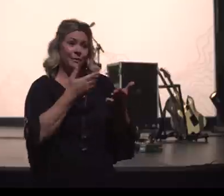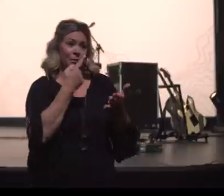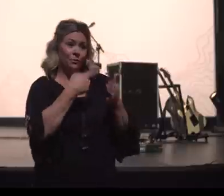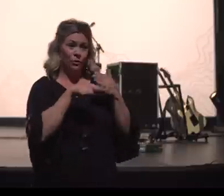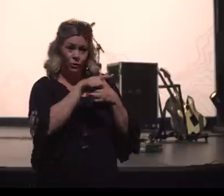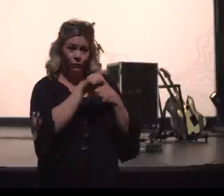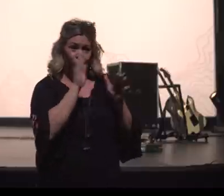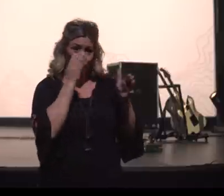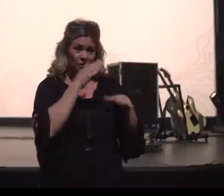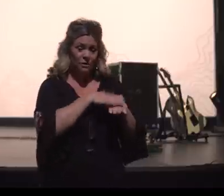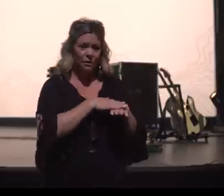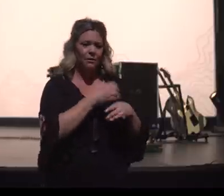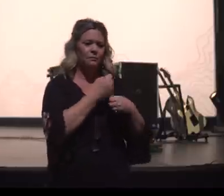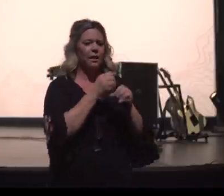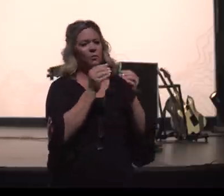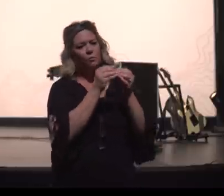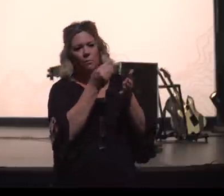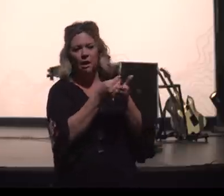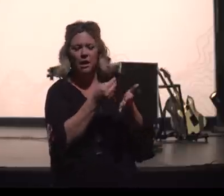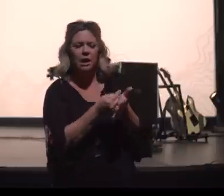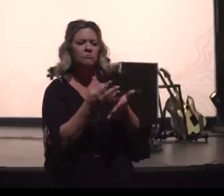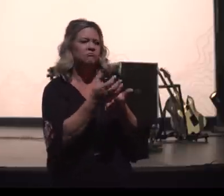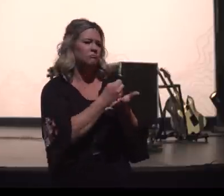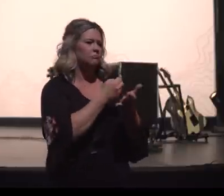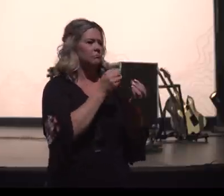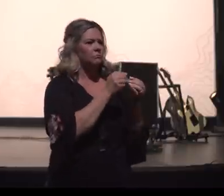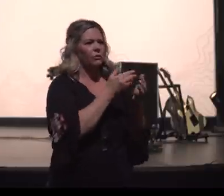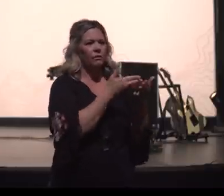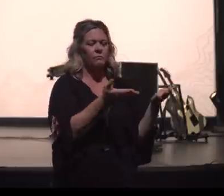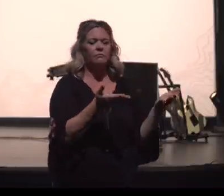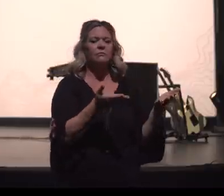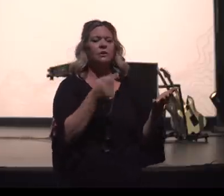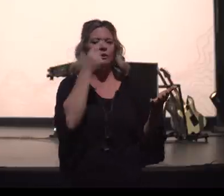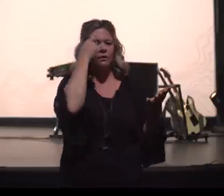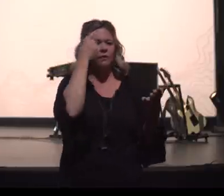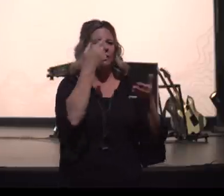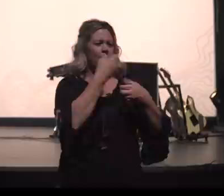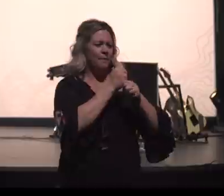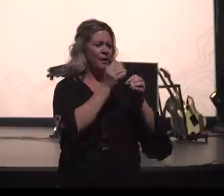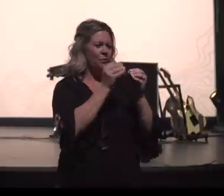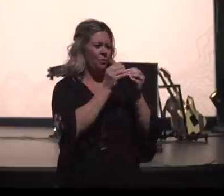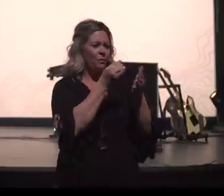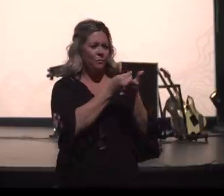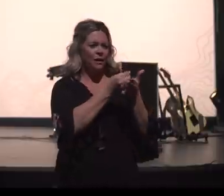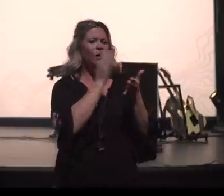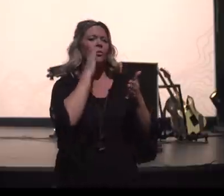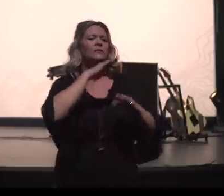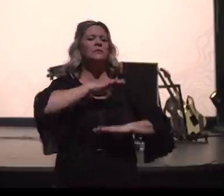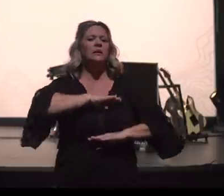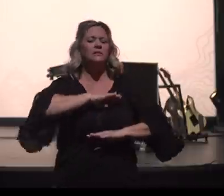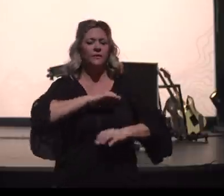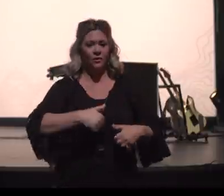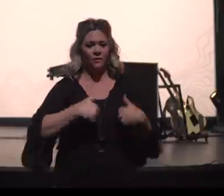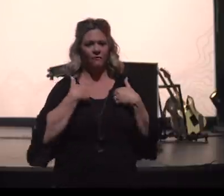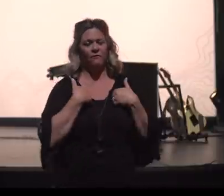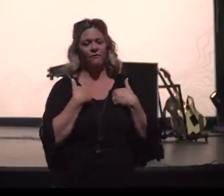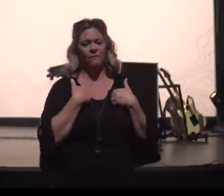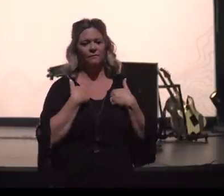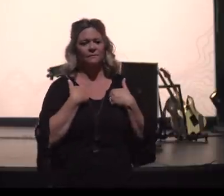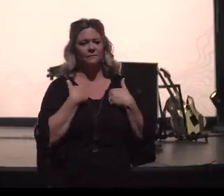on. You're focused on making more money because you actually think that making more money will actually satisfy your life.